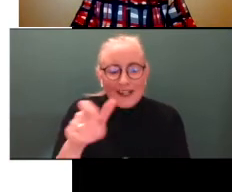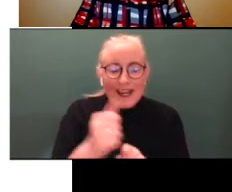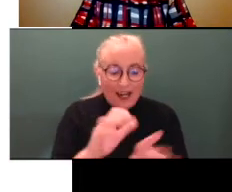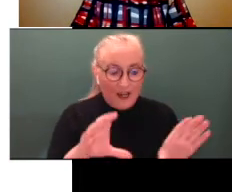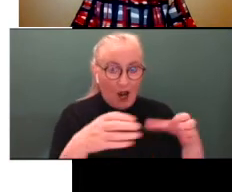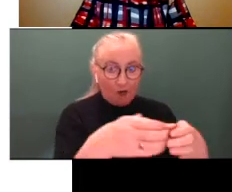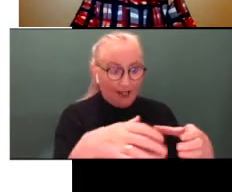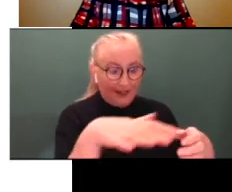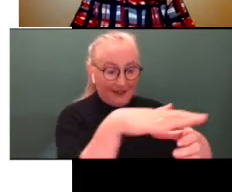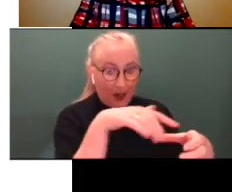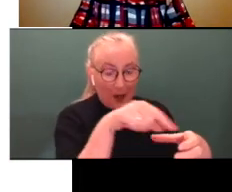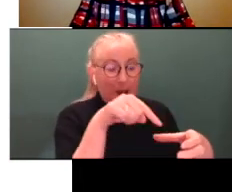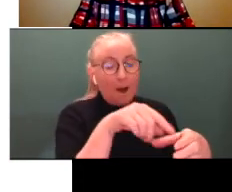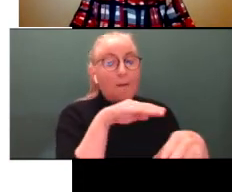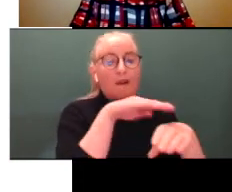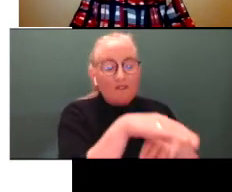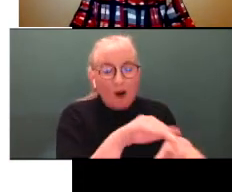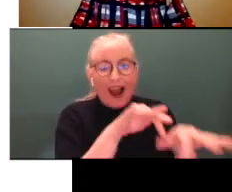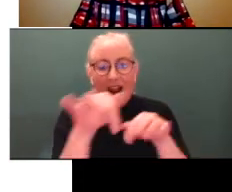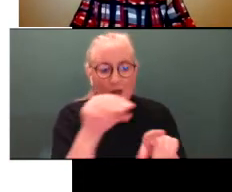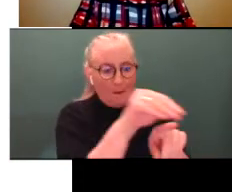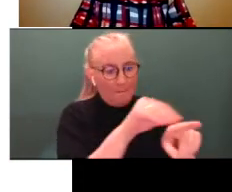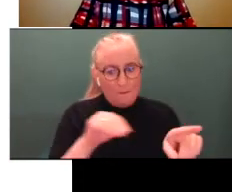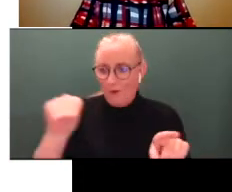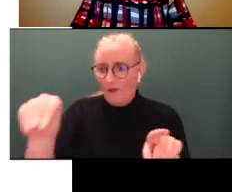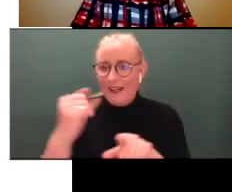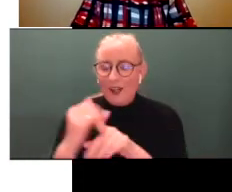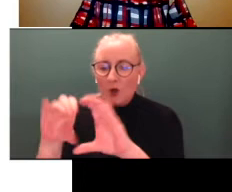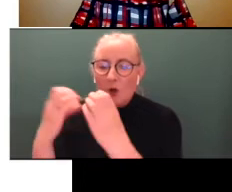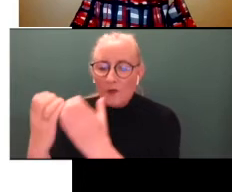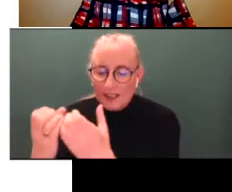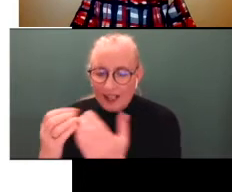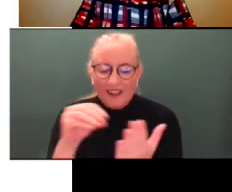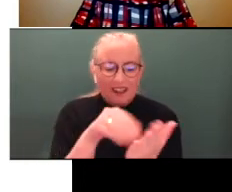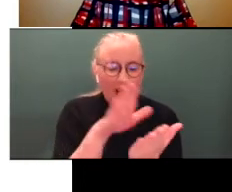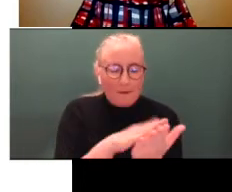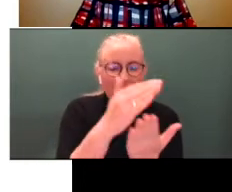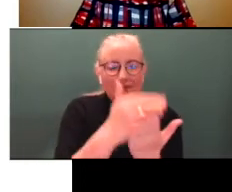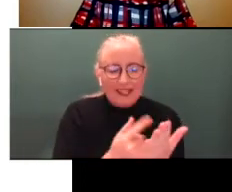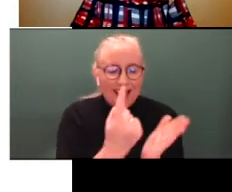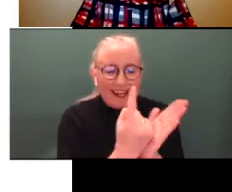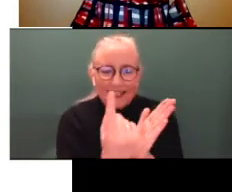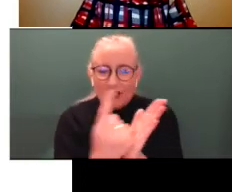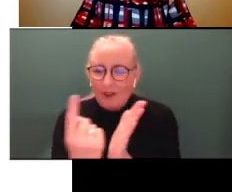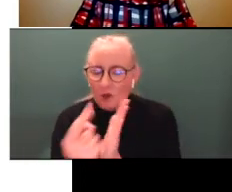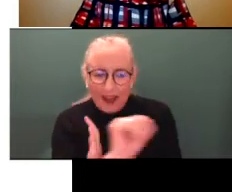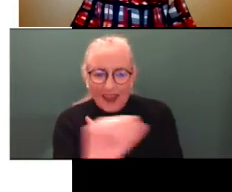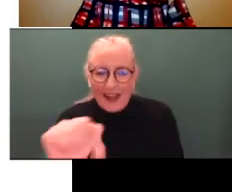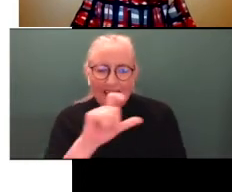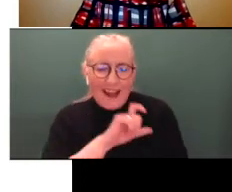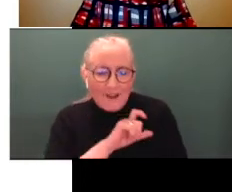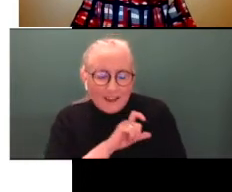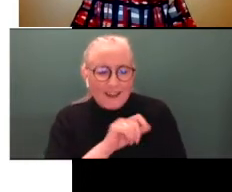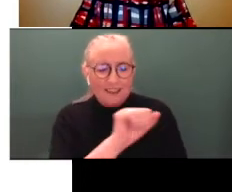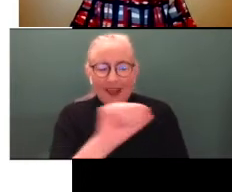settings before and after their move to the community, to document individual participants' characteristics and their